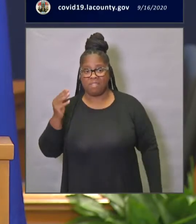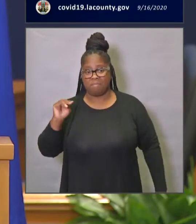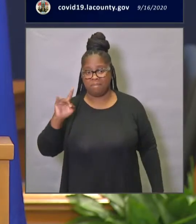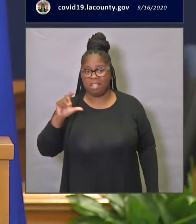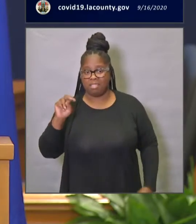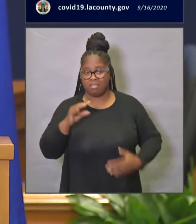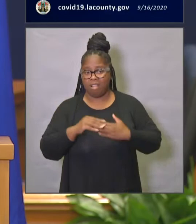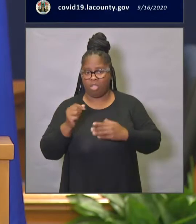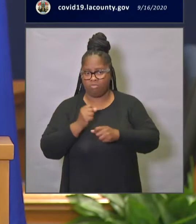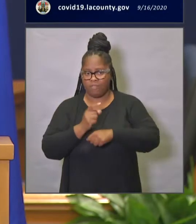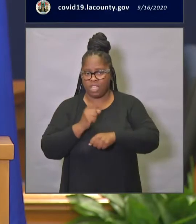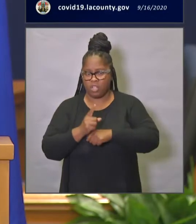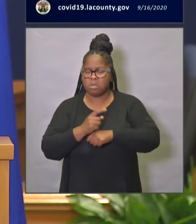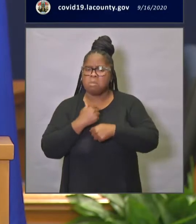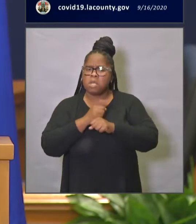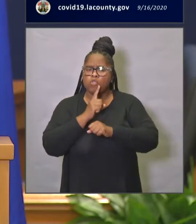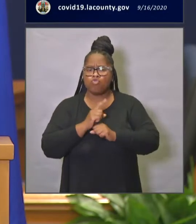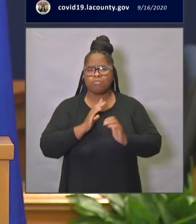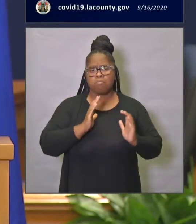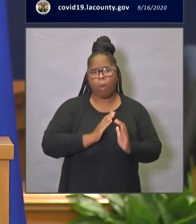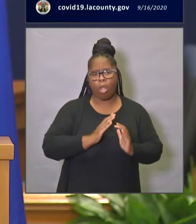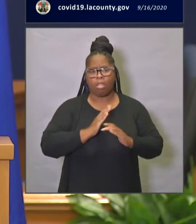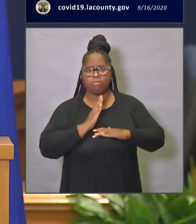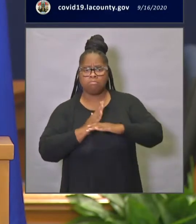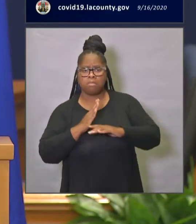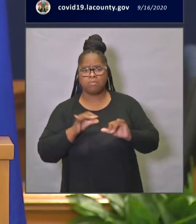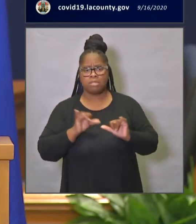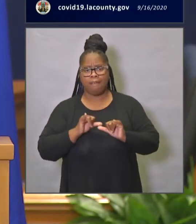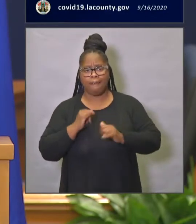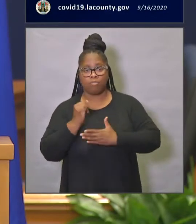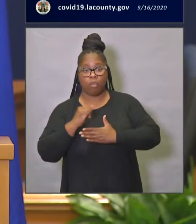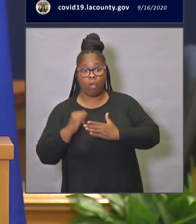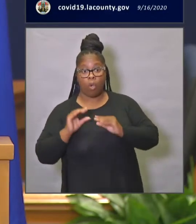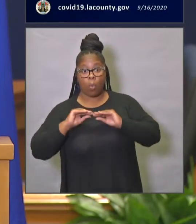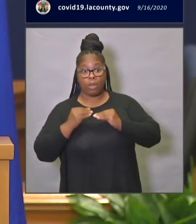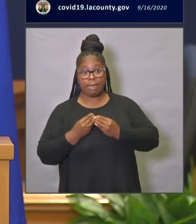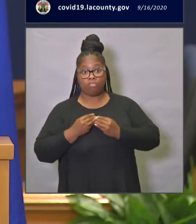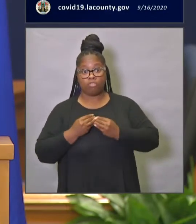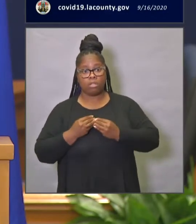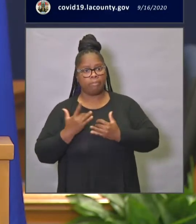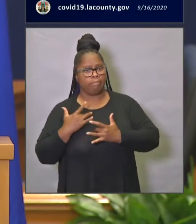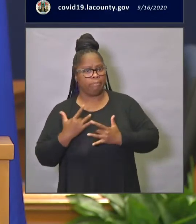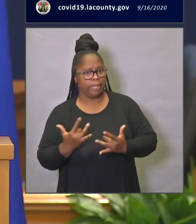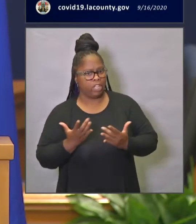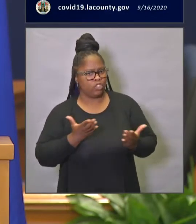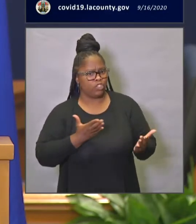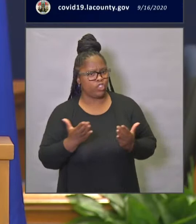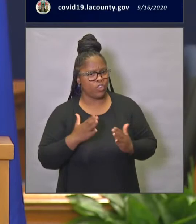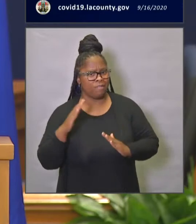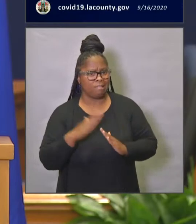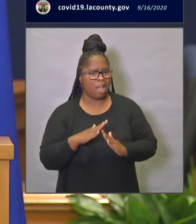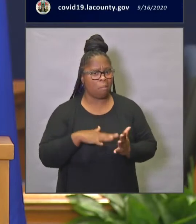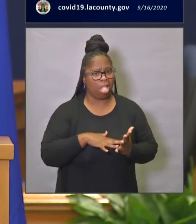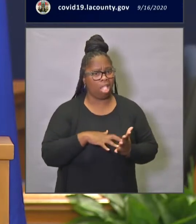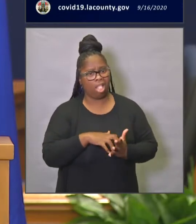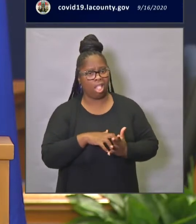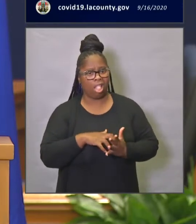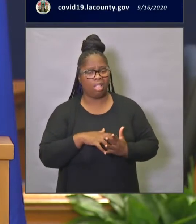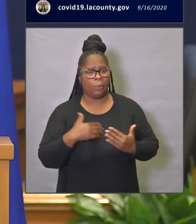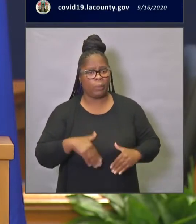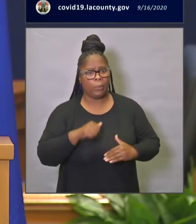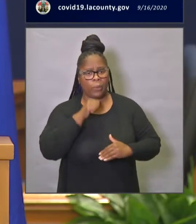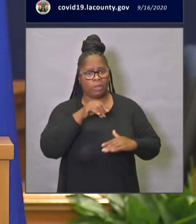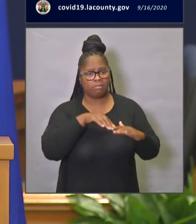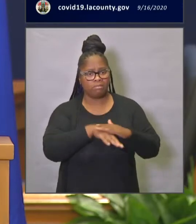less. This will ensure that small and mid-sized arts organizations, which often serve the county's most vulnerable communities, are